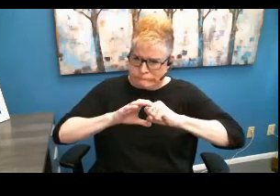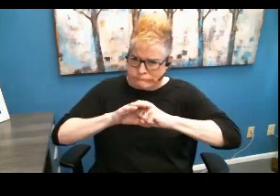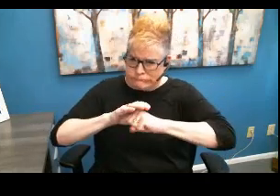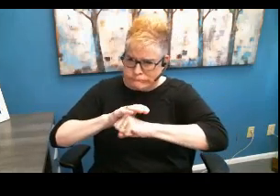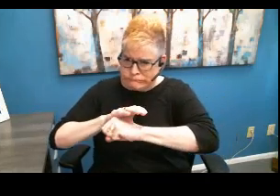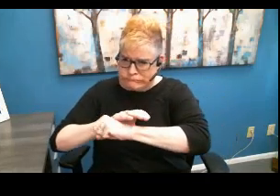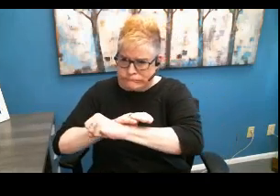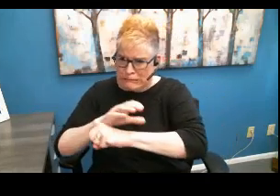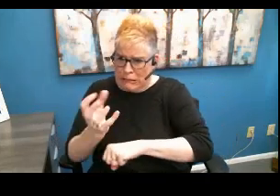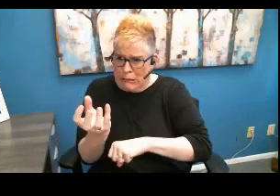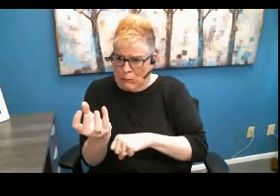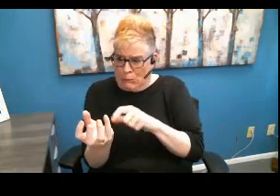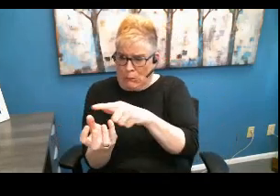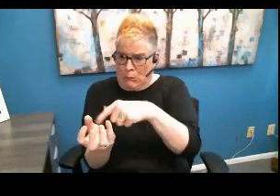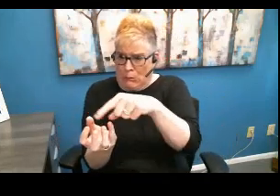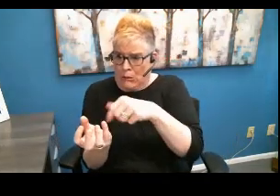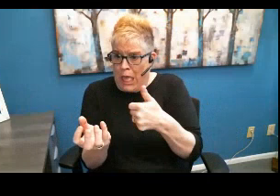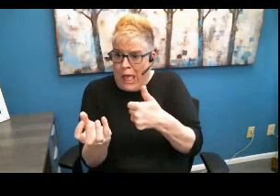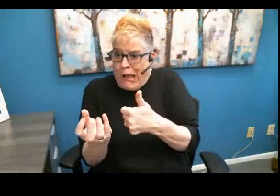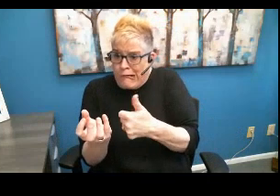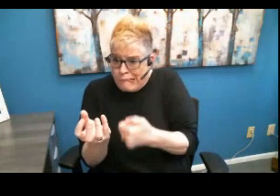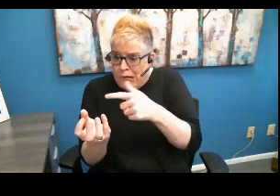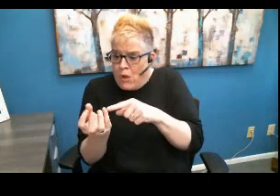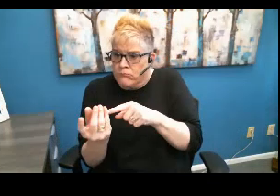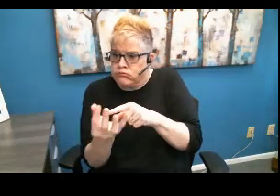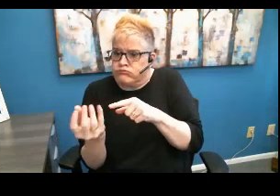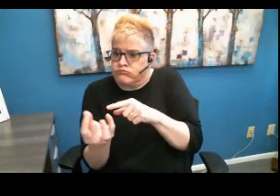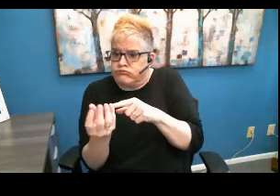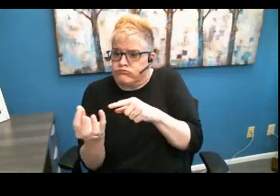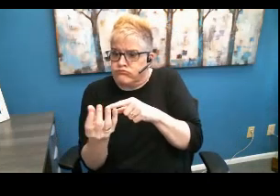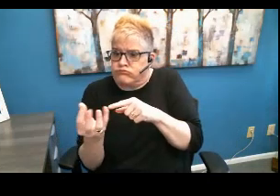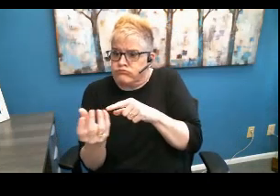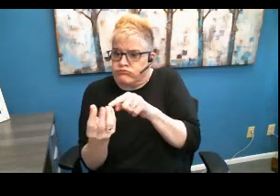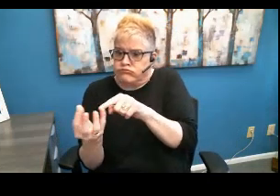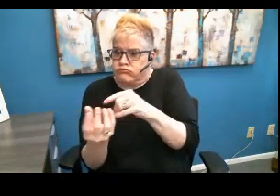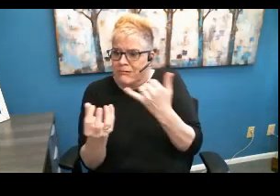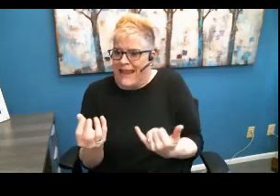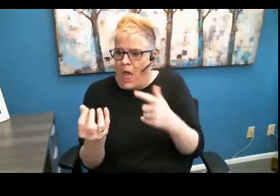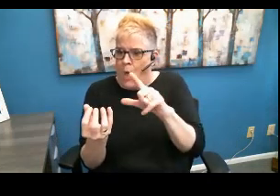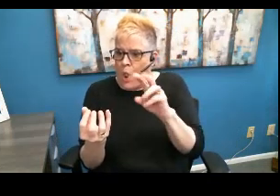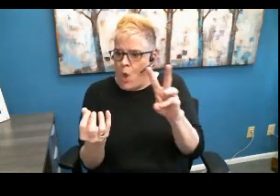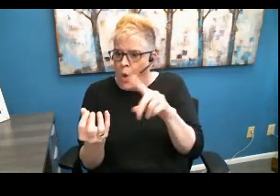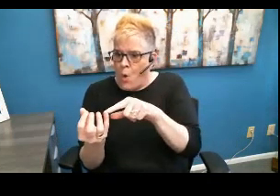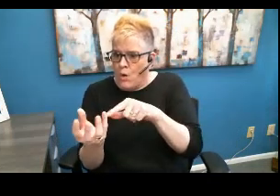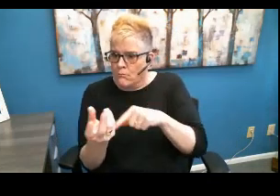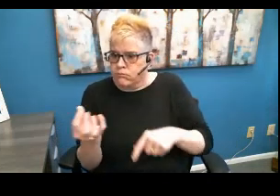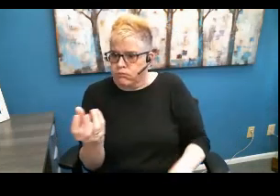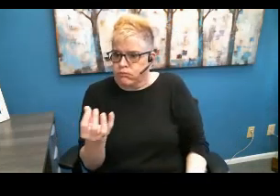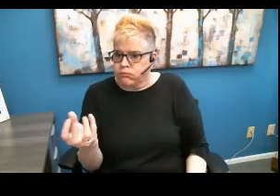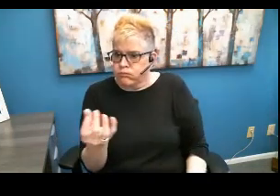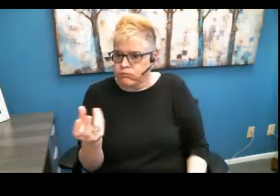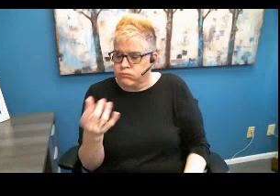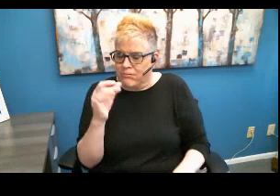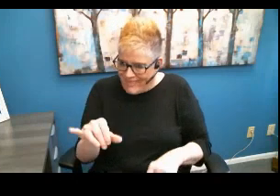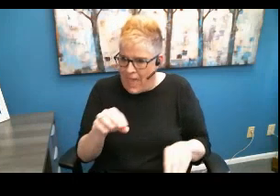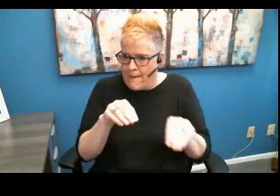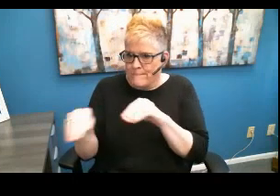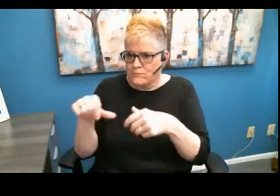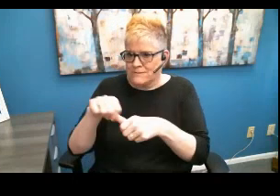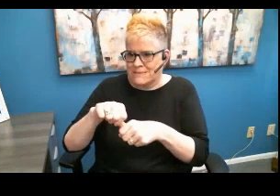I just want to make sure they understand that. So it's pressurized, it moves throughout, and that's what moves the gas through the pipeline system.